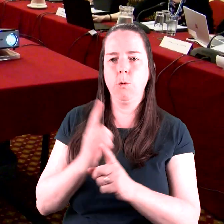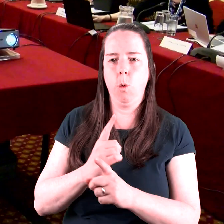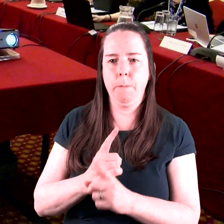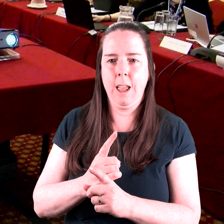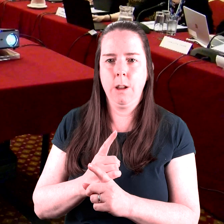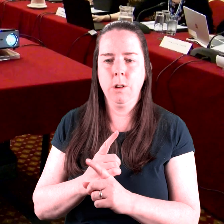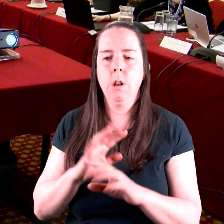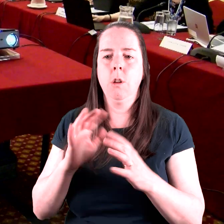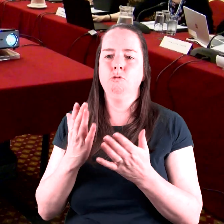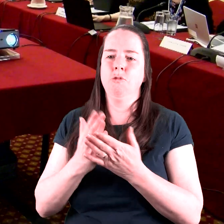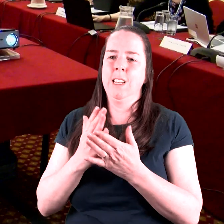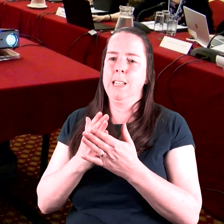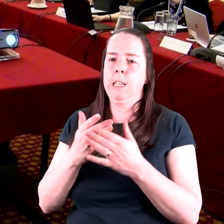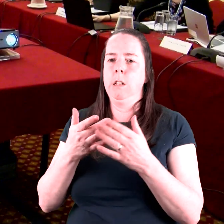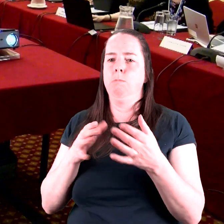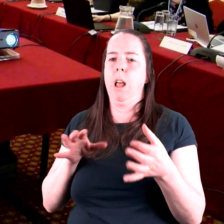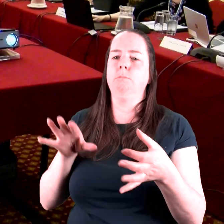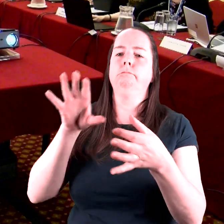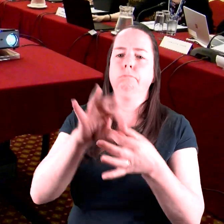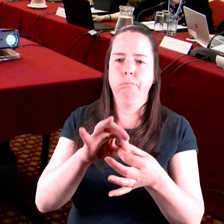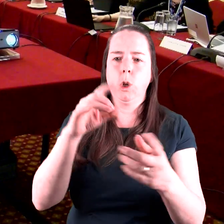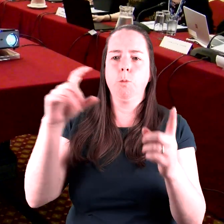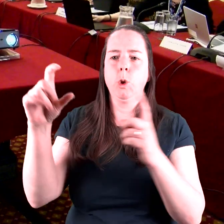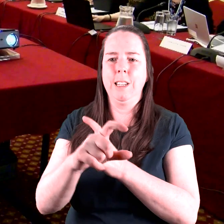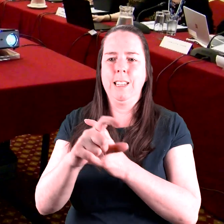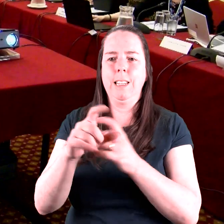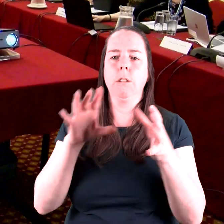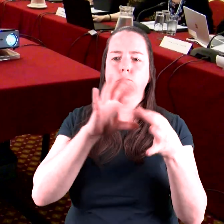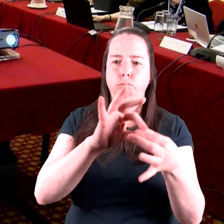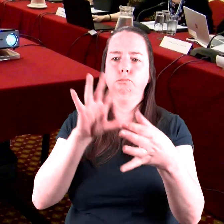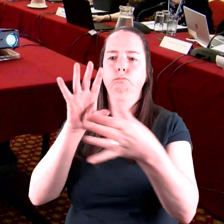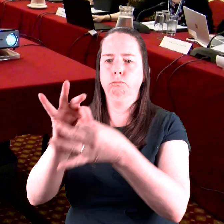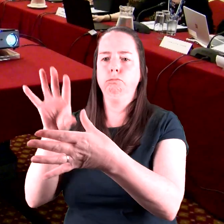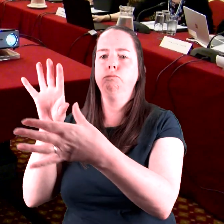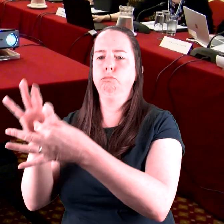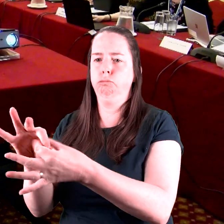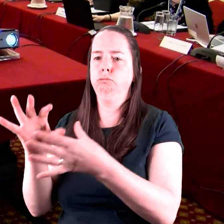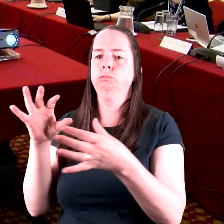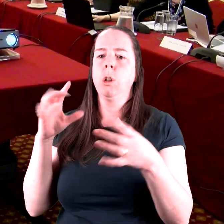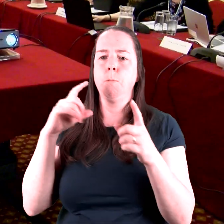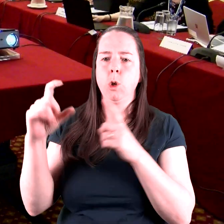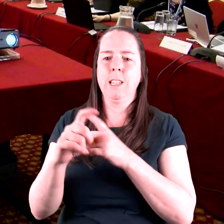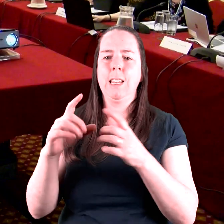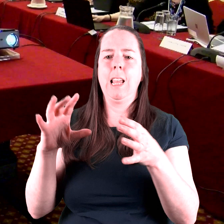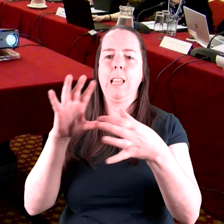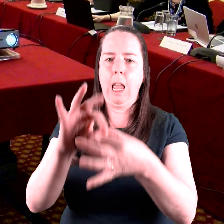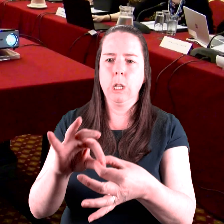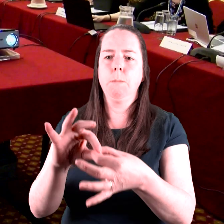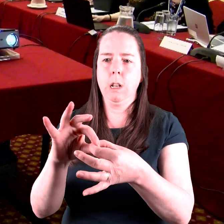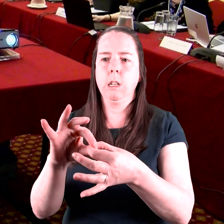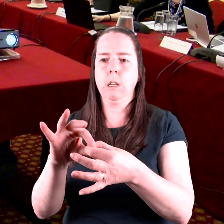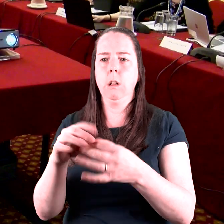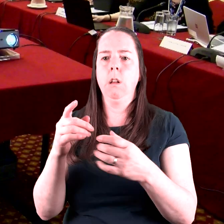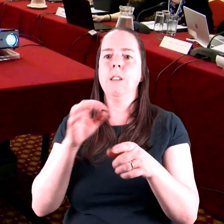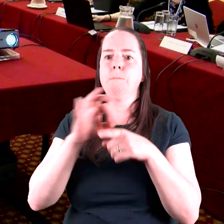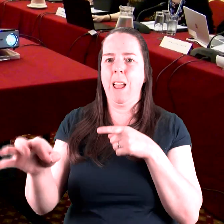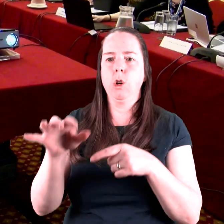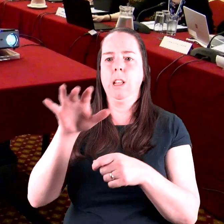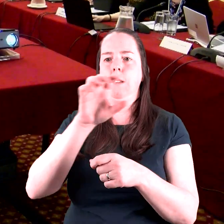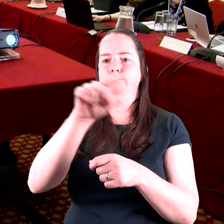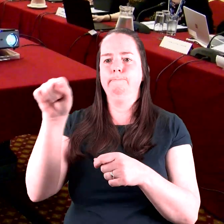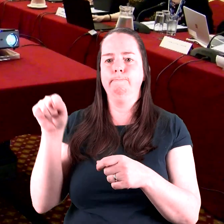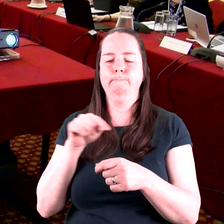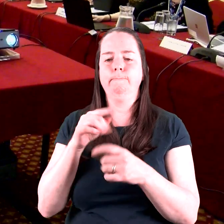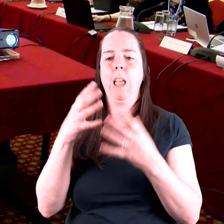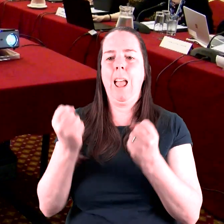Karen talked about, it's about really reaching deep into our communities and doing some strong community engagement with those communities, especially